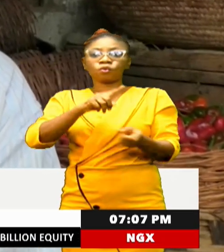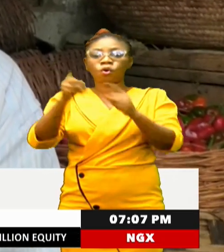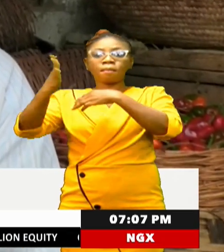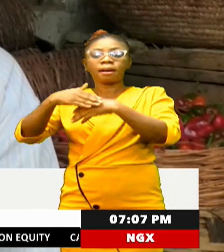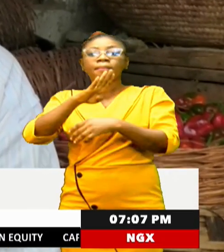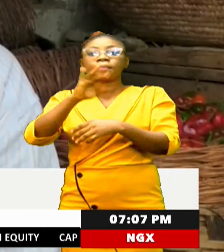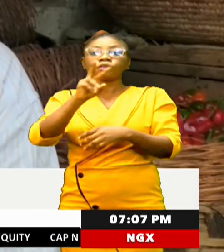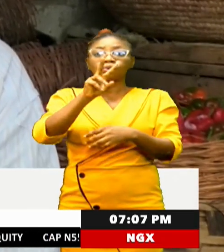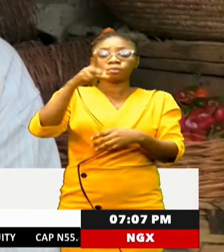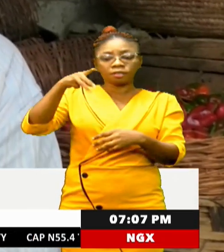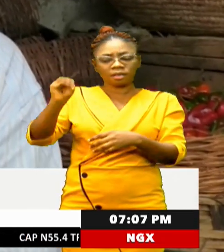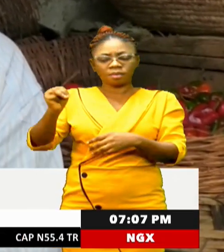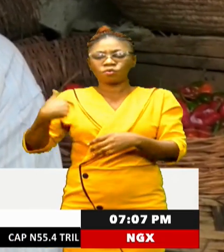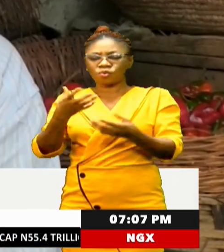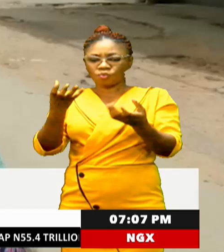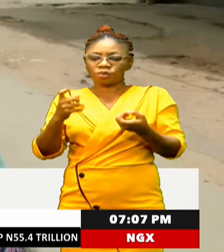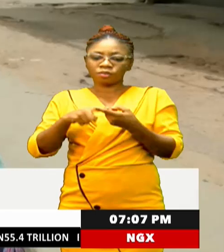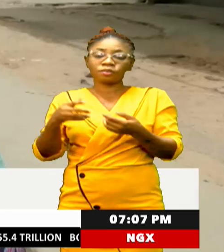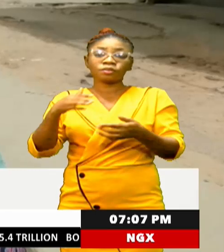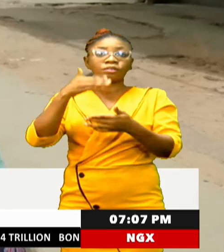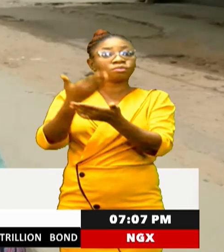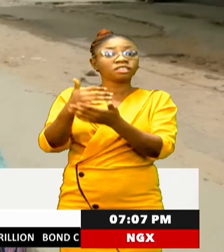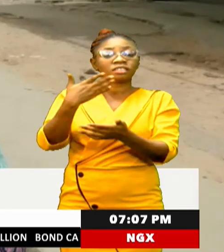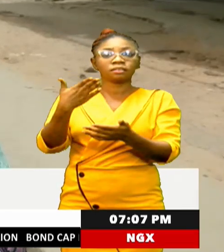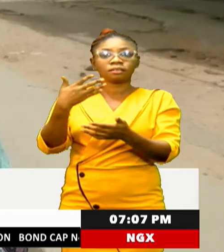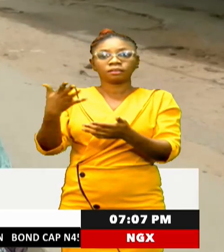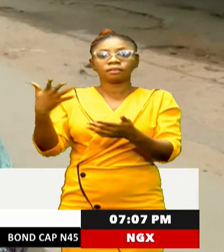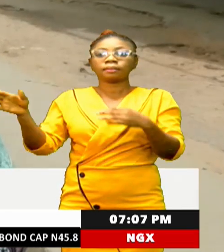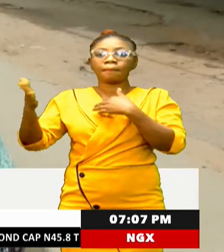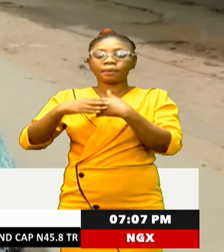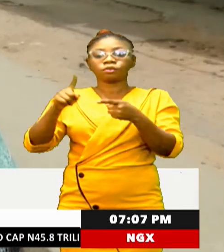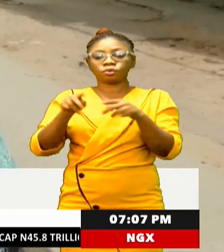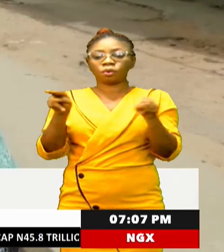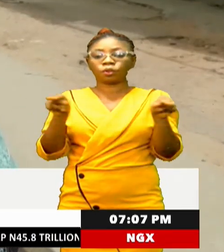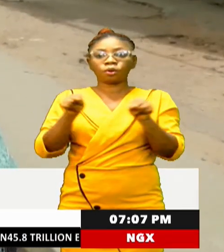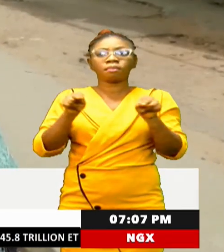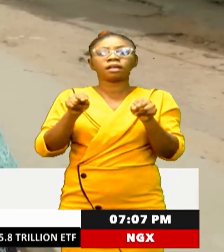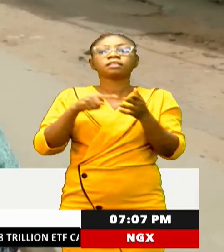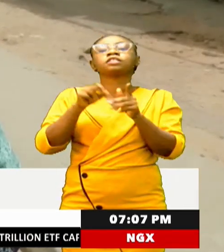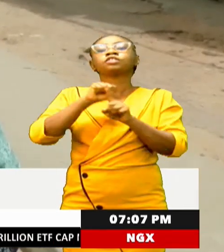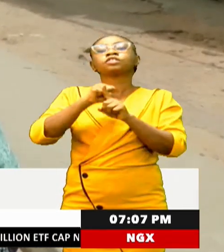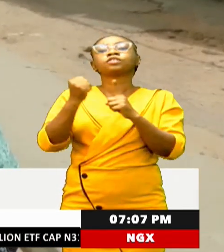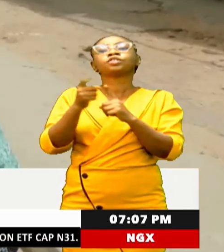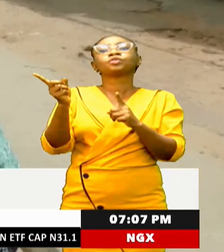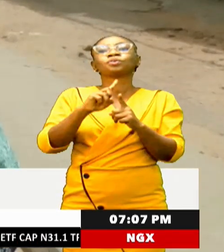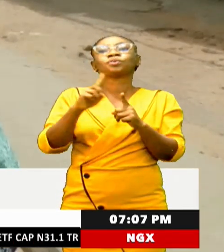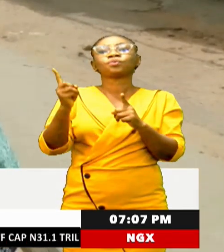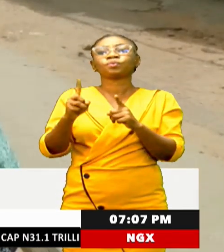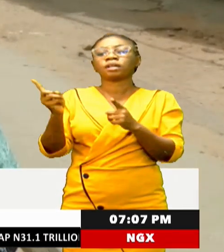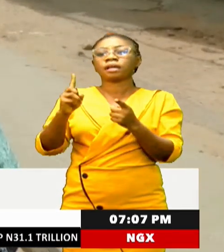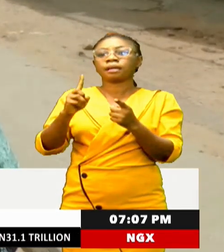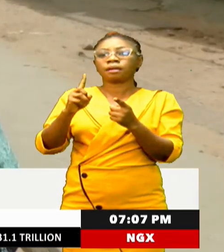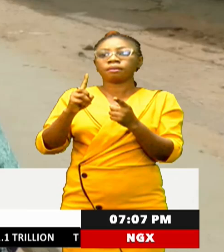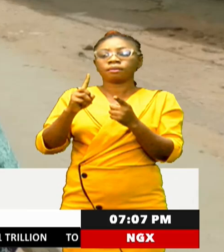want is to get everything back to normal. After the unfortunate situation where hoodlums hijacked